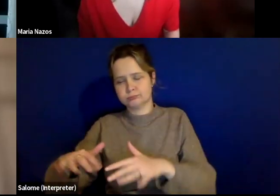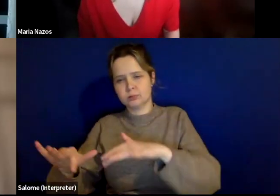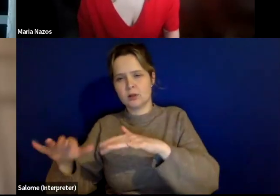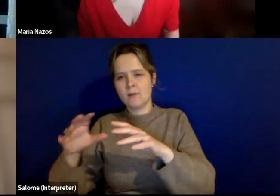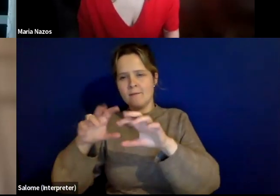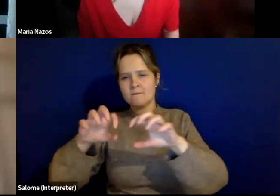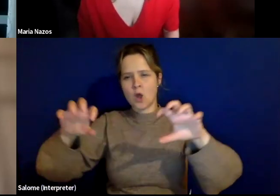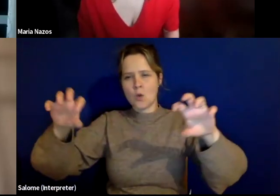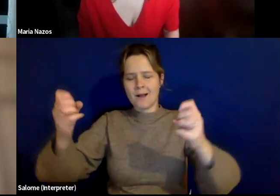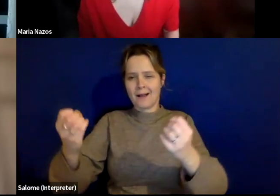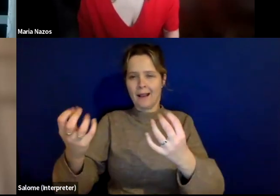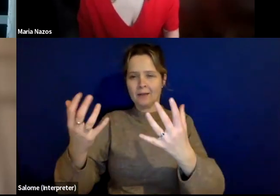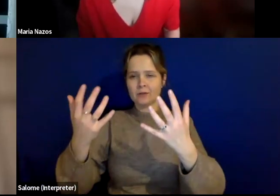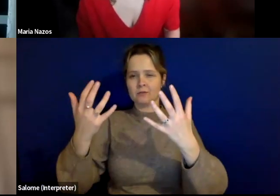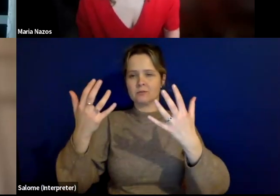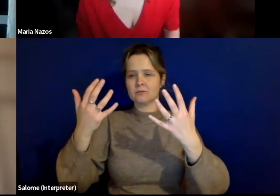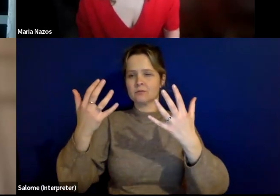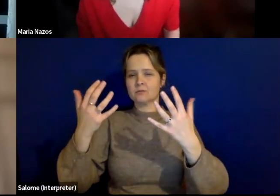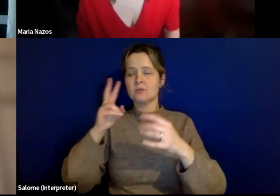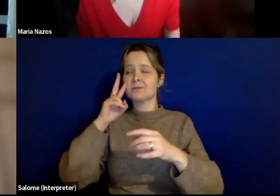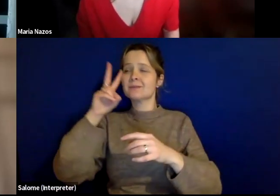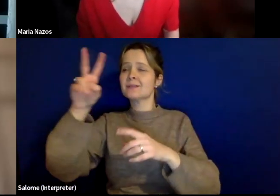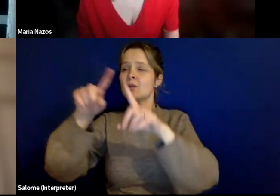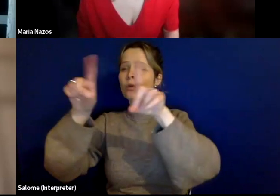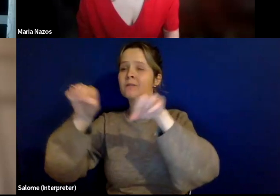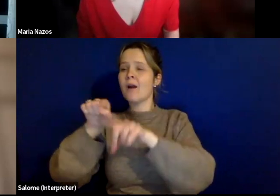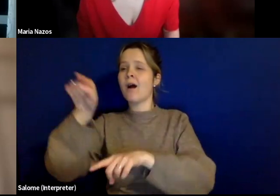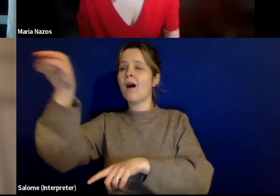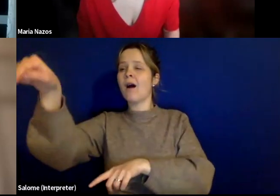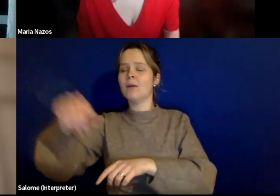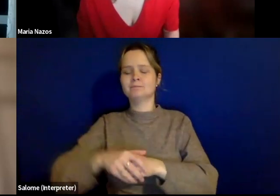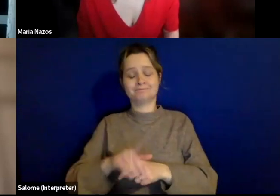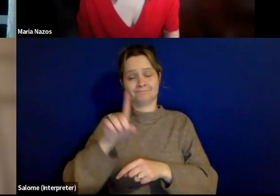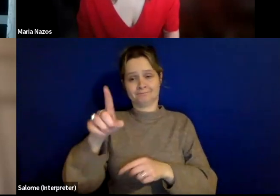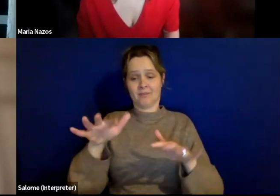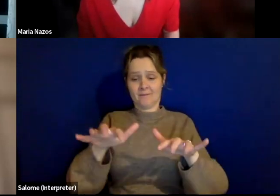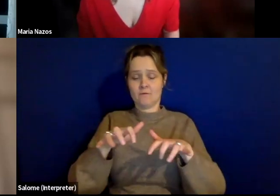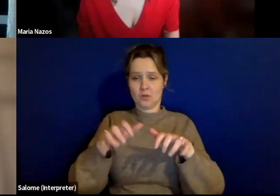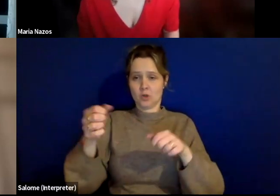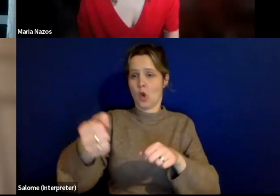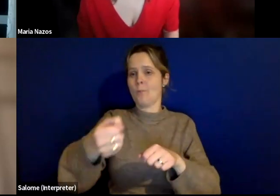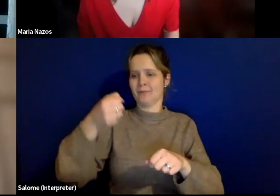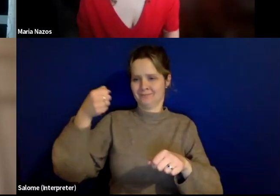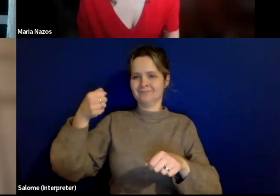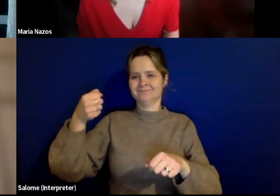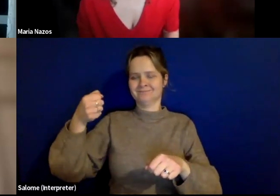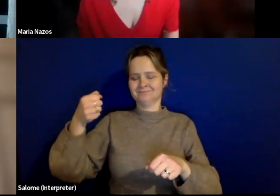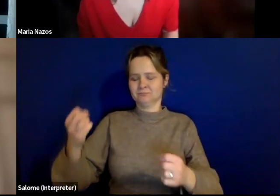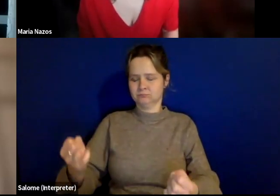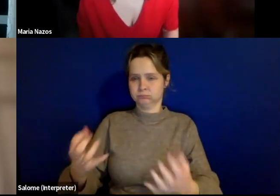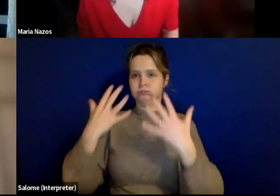the window. If you open the fridge, you'll get hit in the face